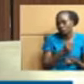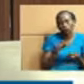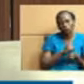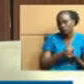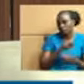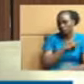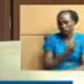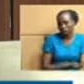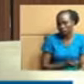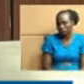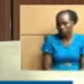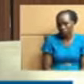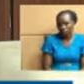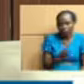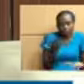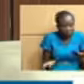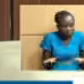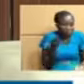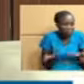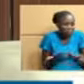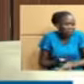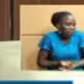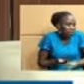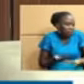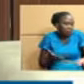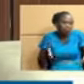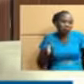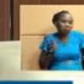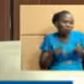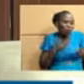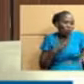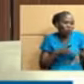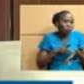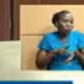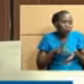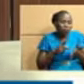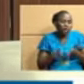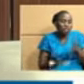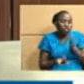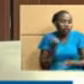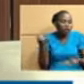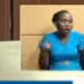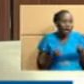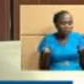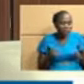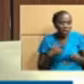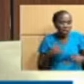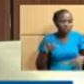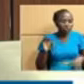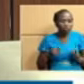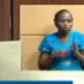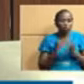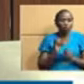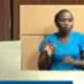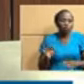resources, or maybe it's a fancy that people should drive some more new cars or maybe up-to-date cars. But at the same